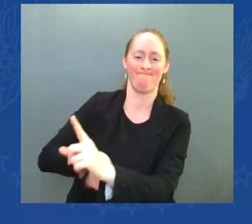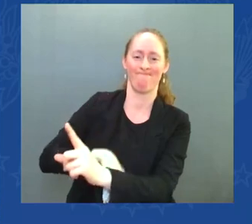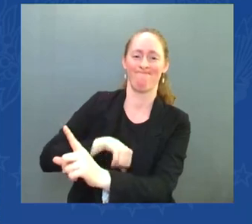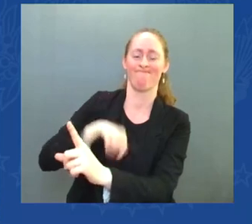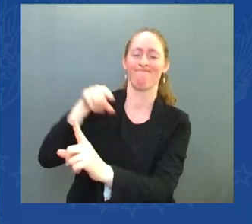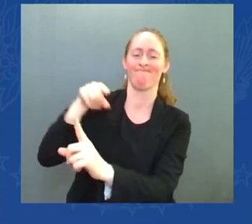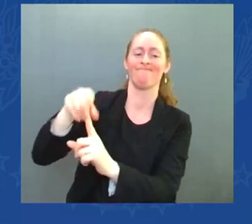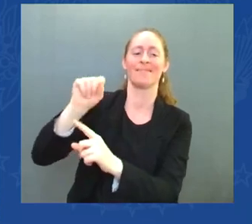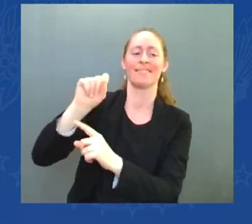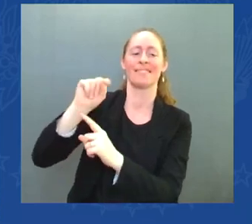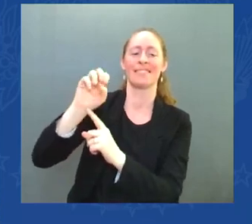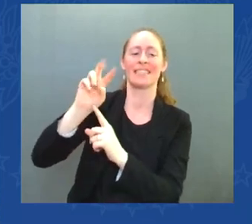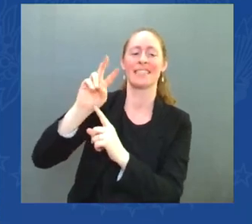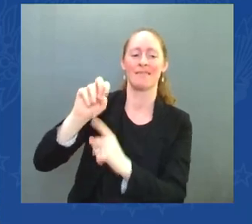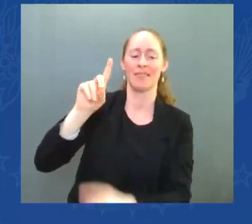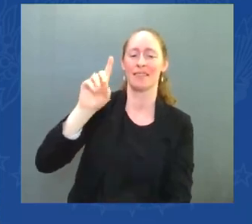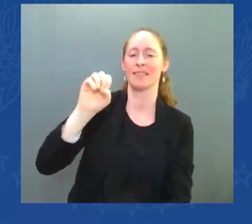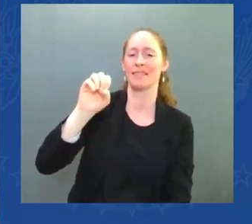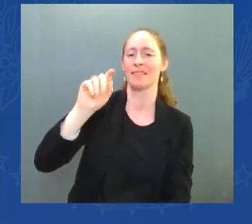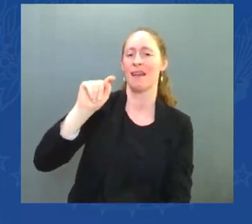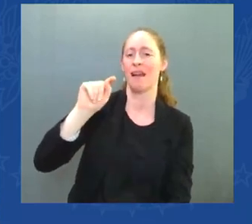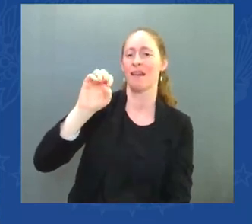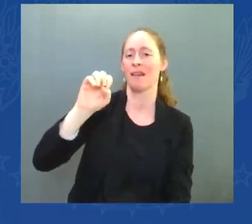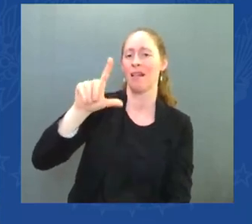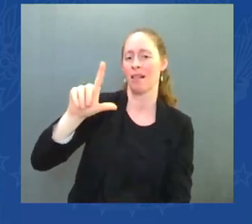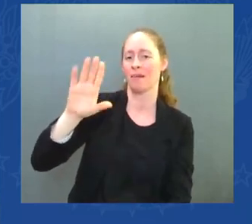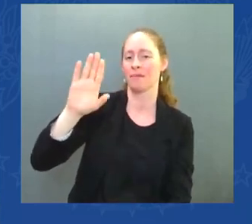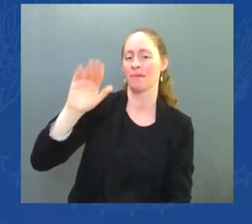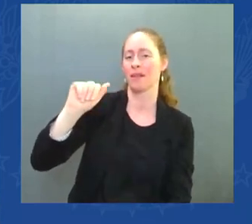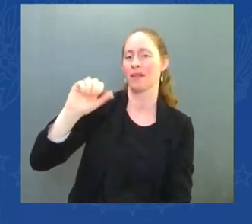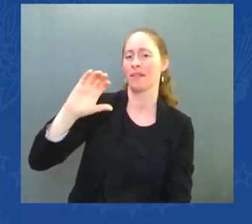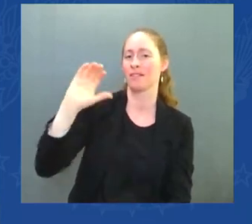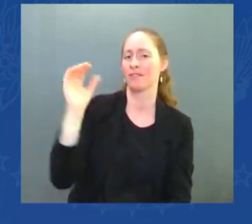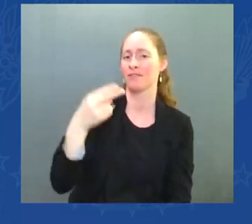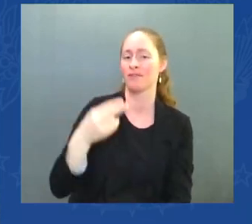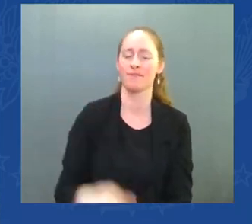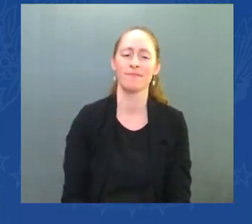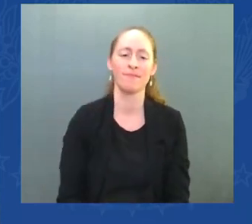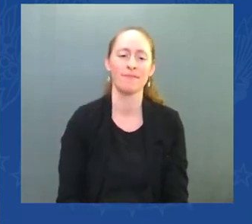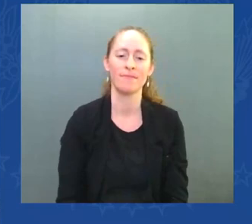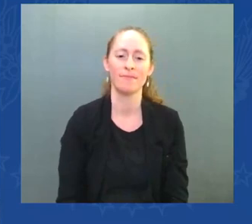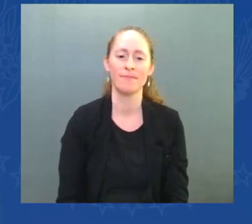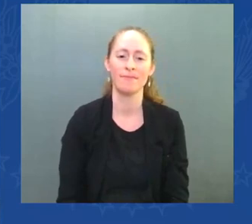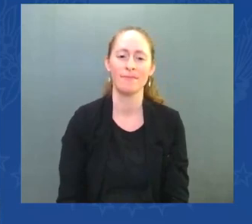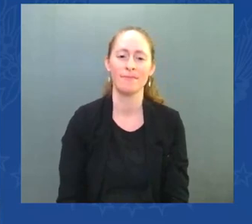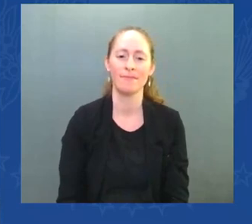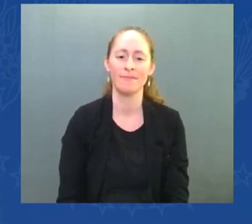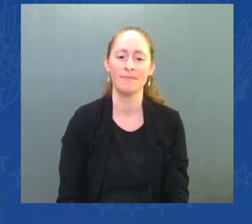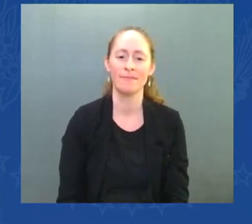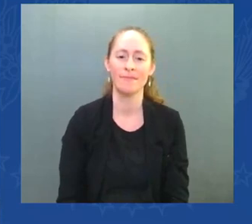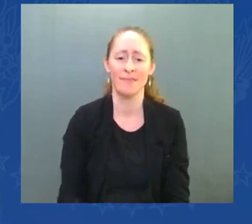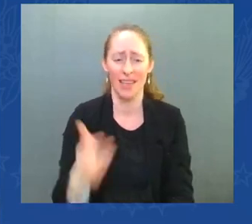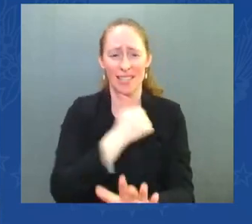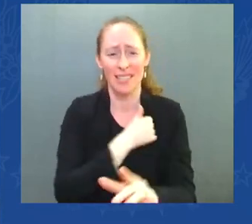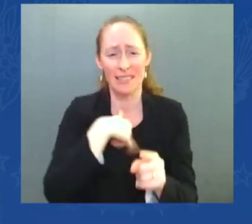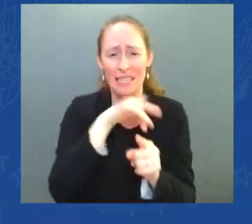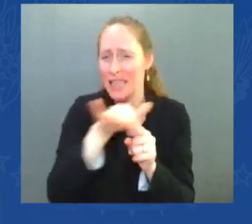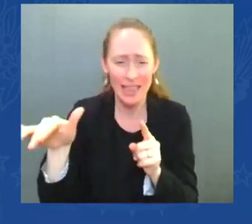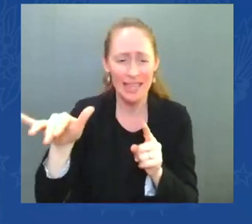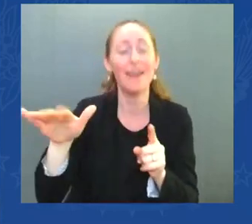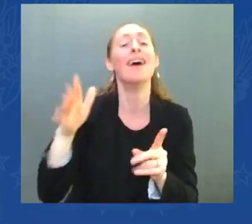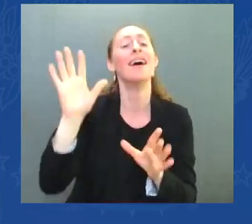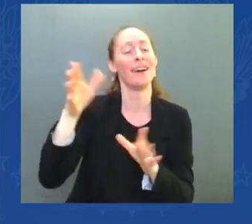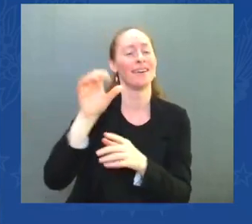I mispronounced your name. As Director of Bureau of Alcohol, Tobacco, Firearms, and Explosives. Steve is